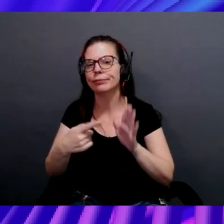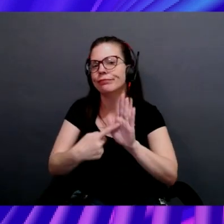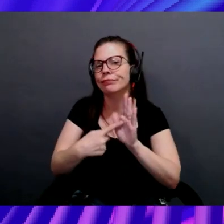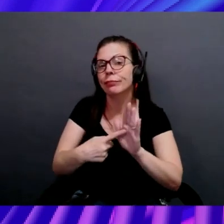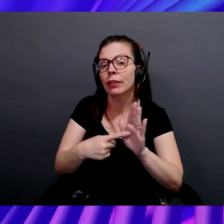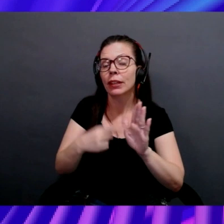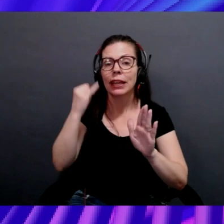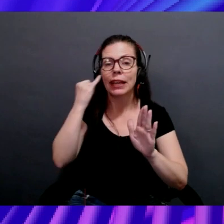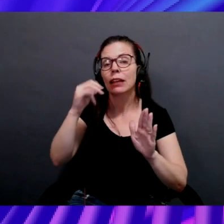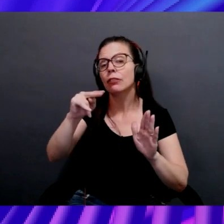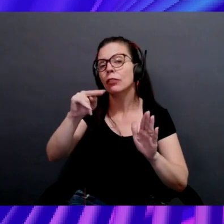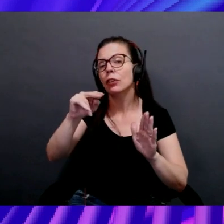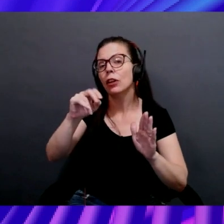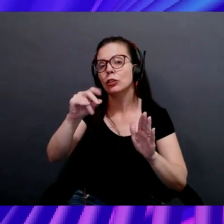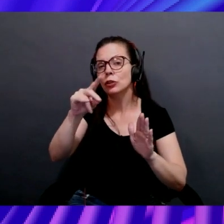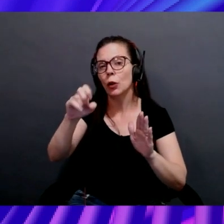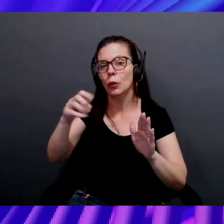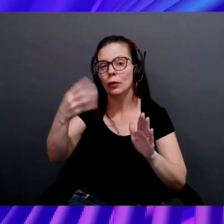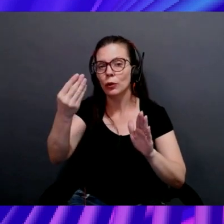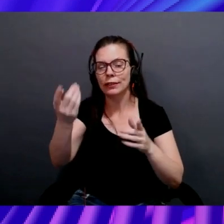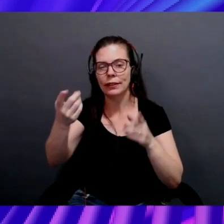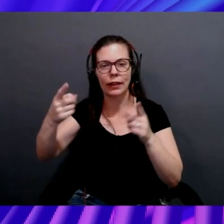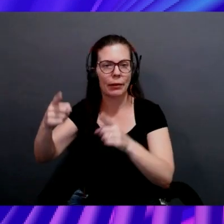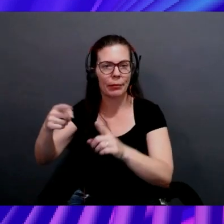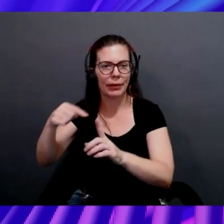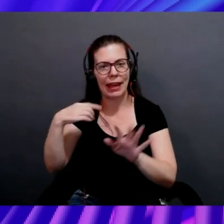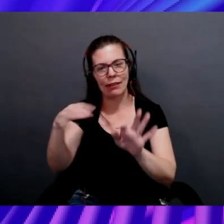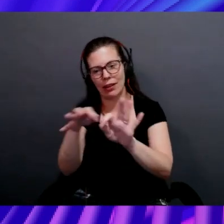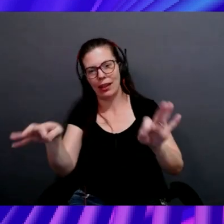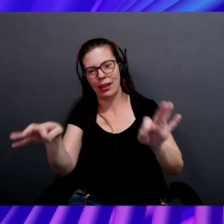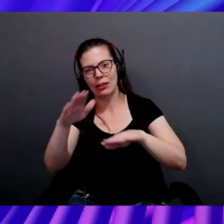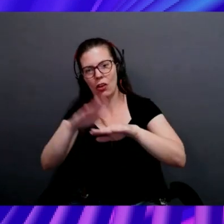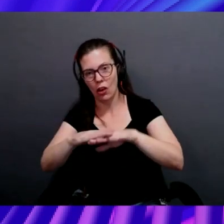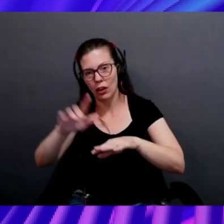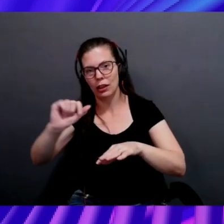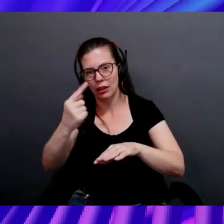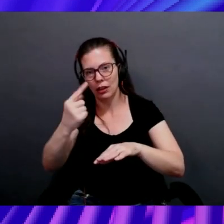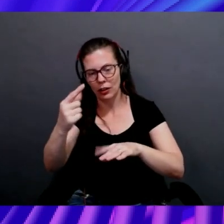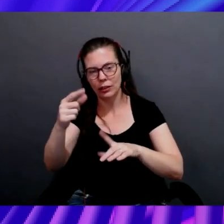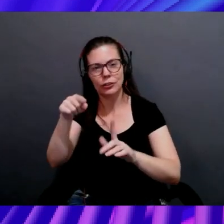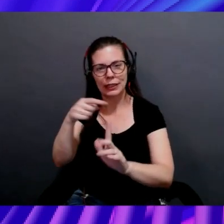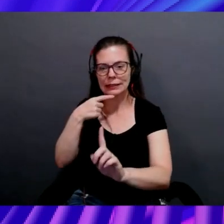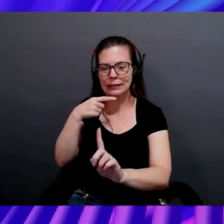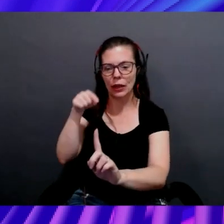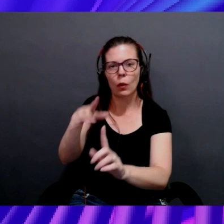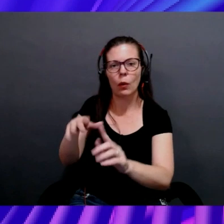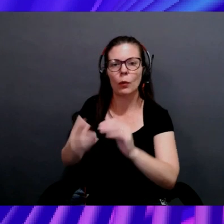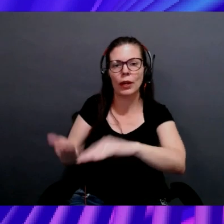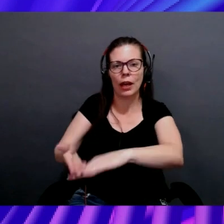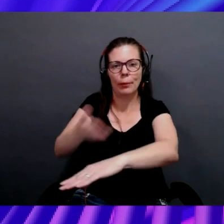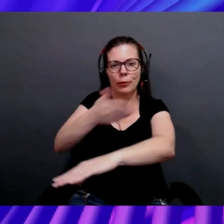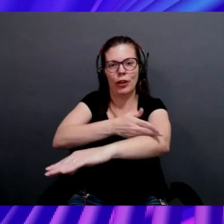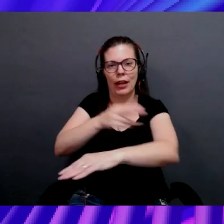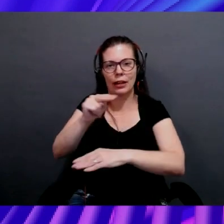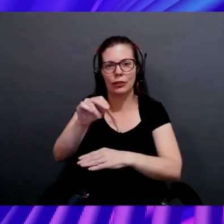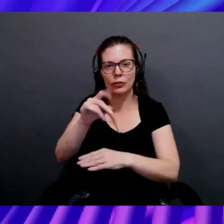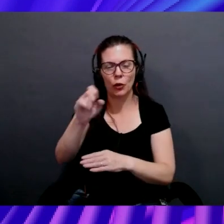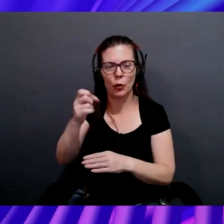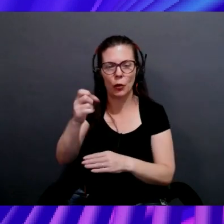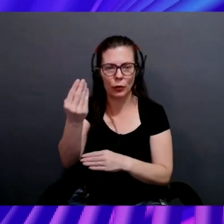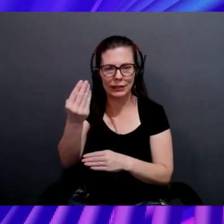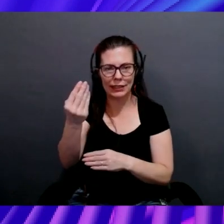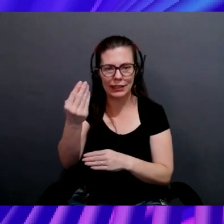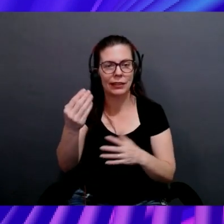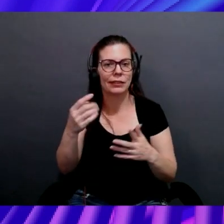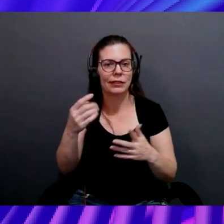node 14 happened. So there's actually a line on the log where you could actually say that they upgraded to node 14. Oh yeah. And it's incredibly